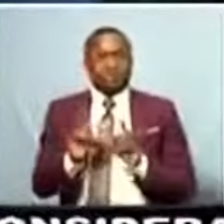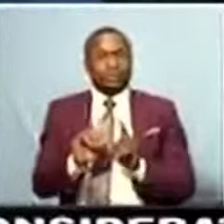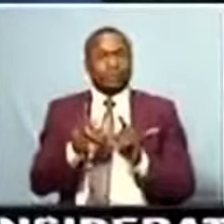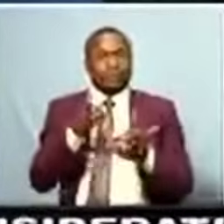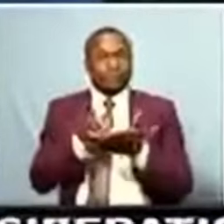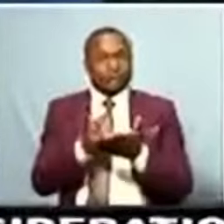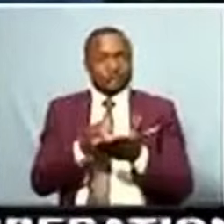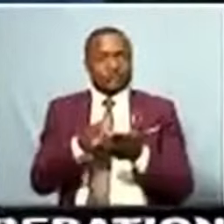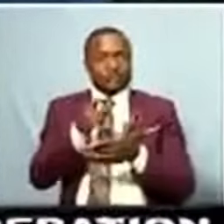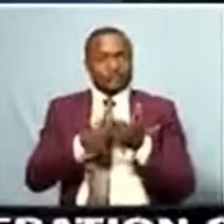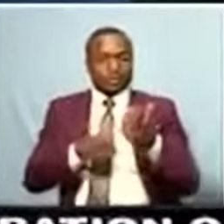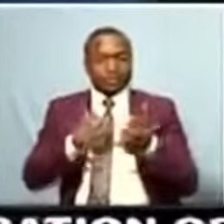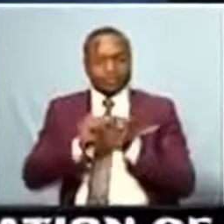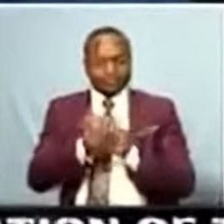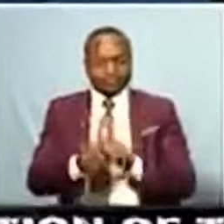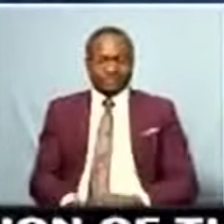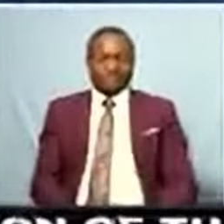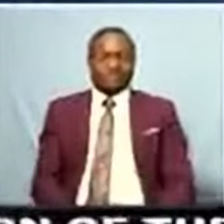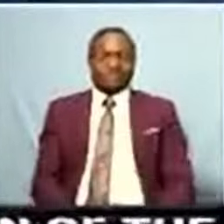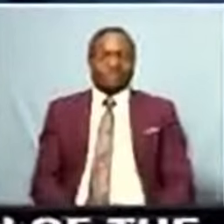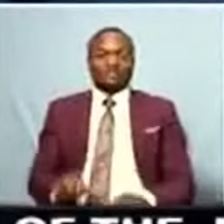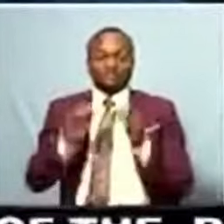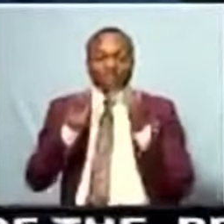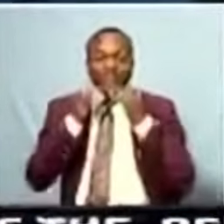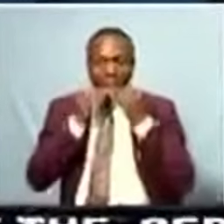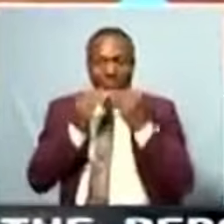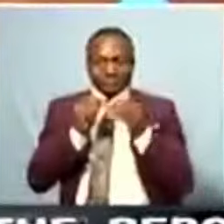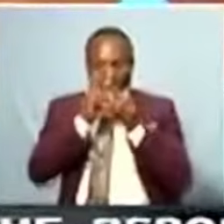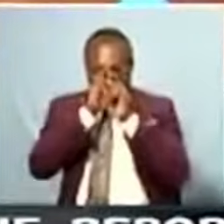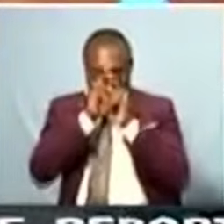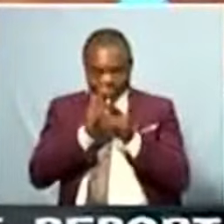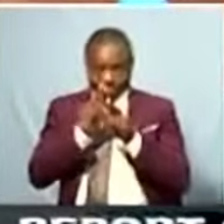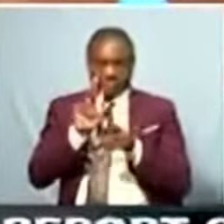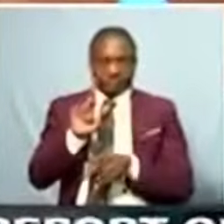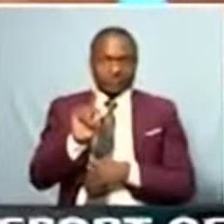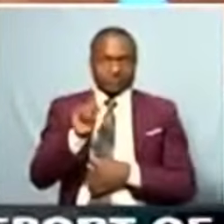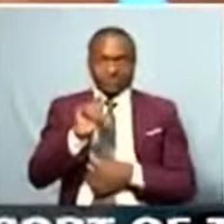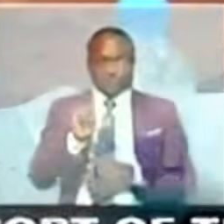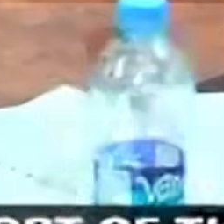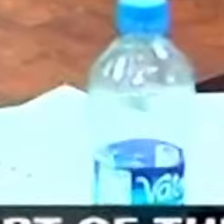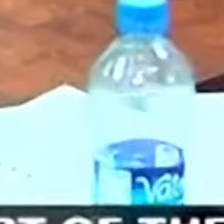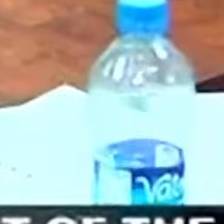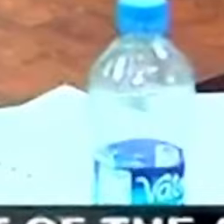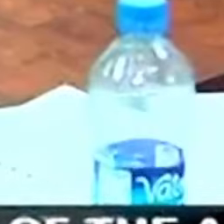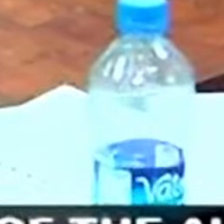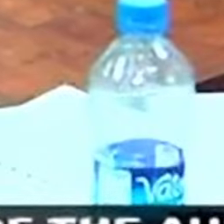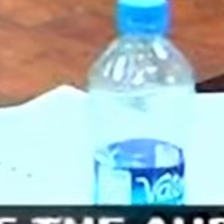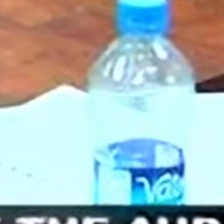the issue? Thank you, Honorable Daka. Just hold.